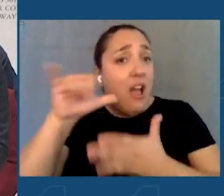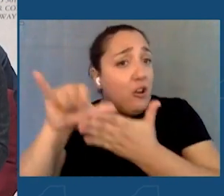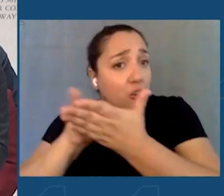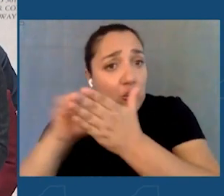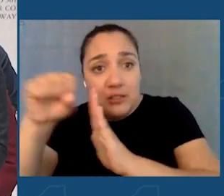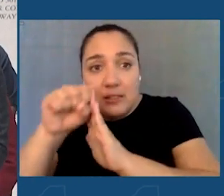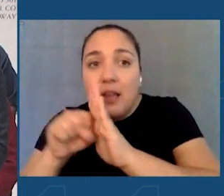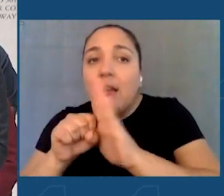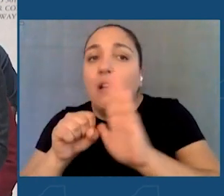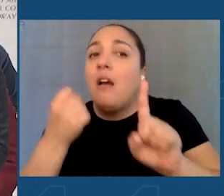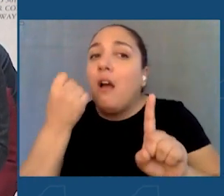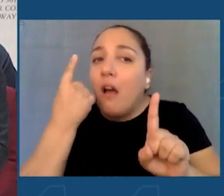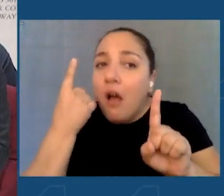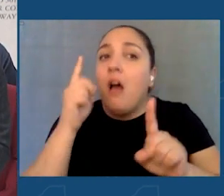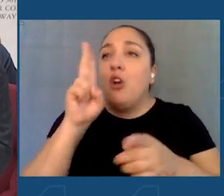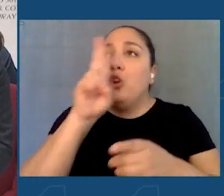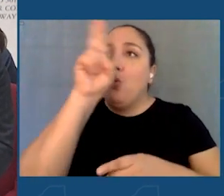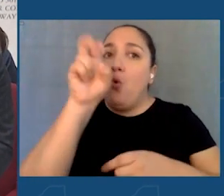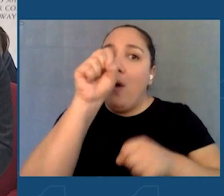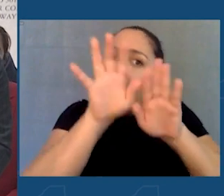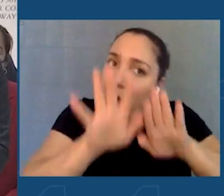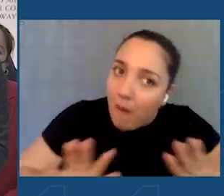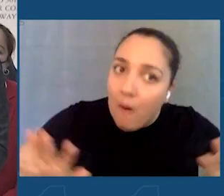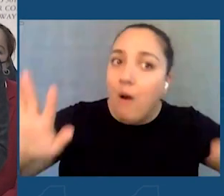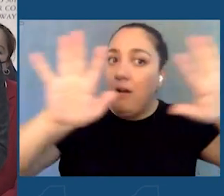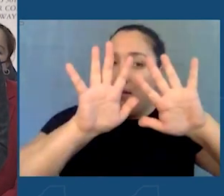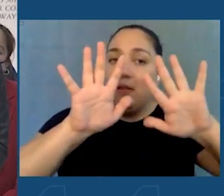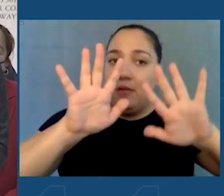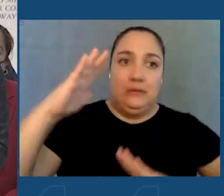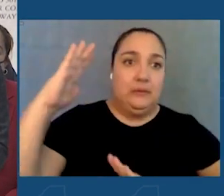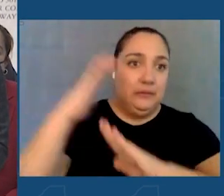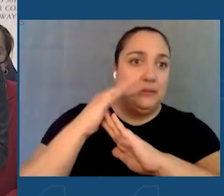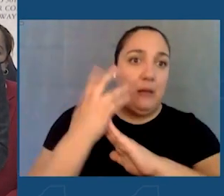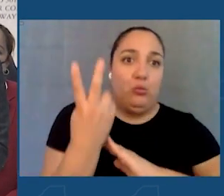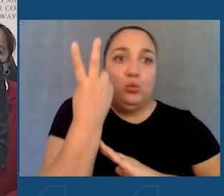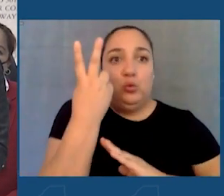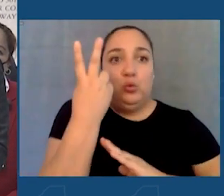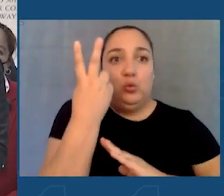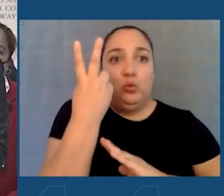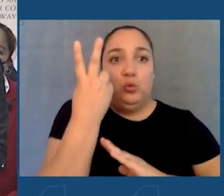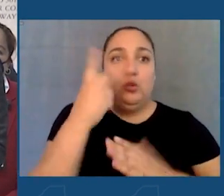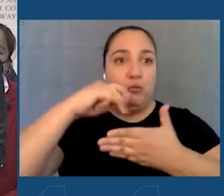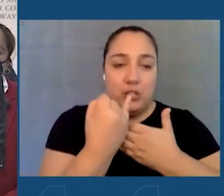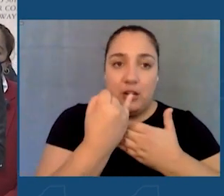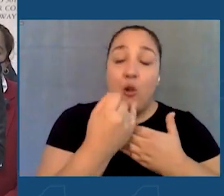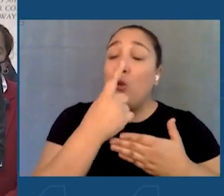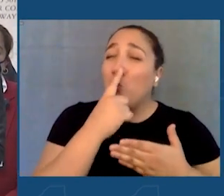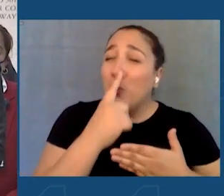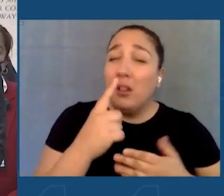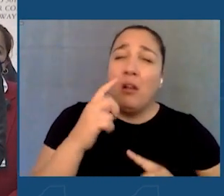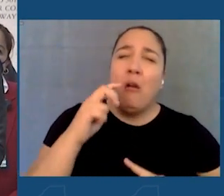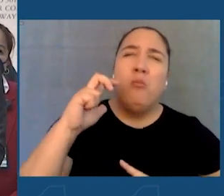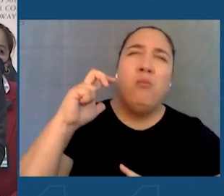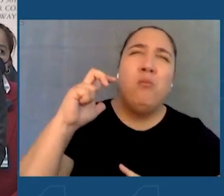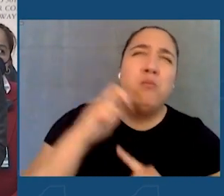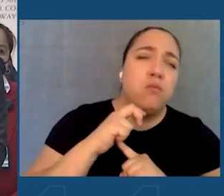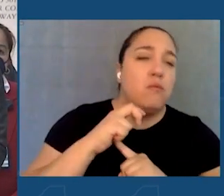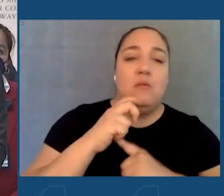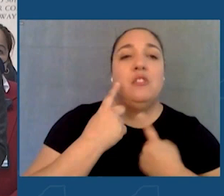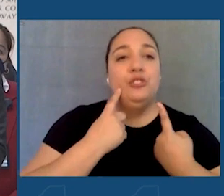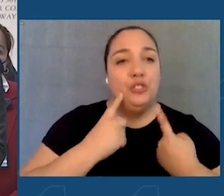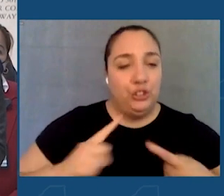that have been built since I've been in office. It is a monumental achievement by